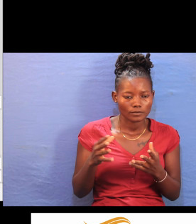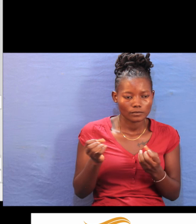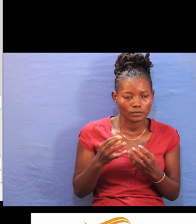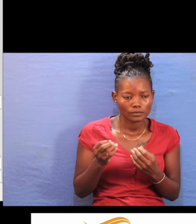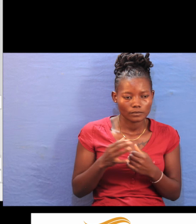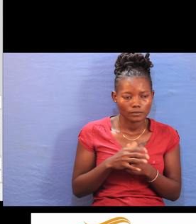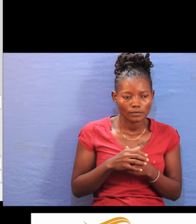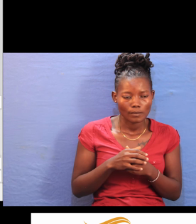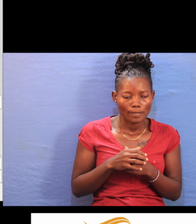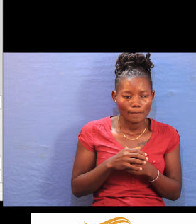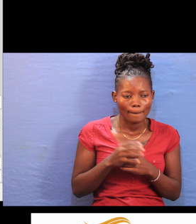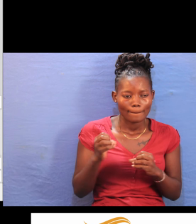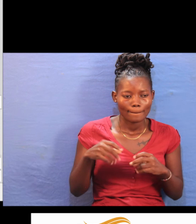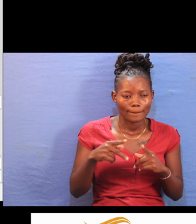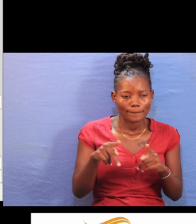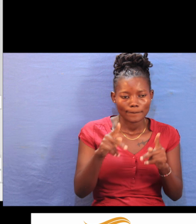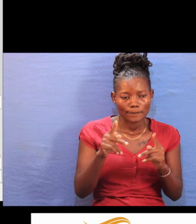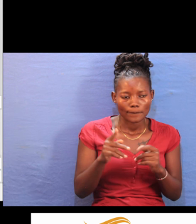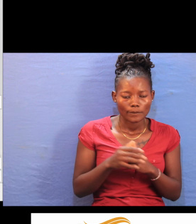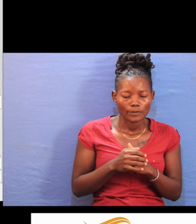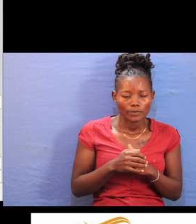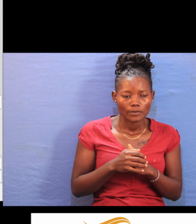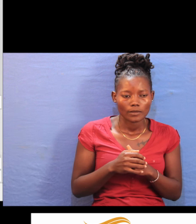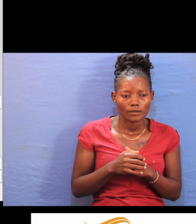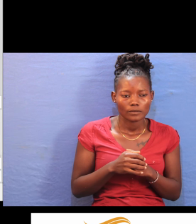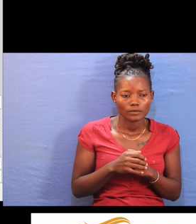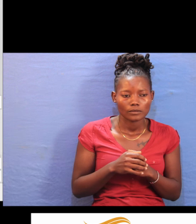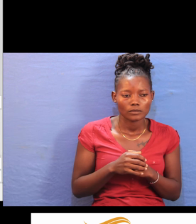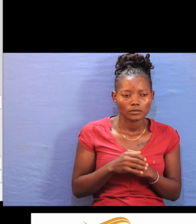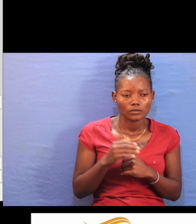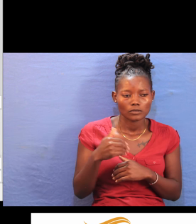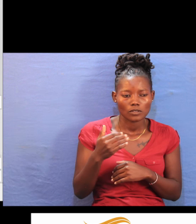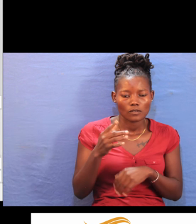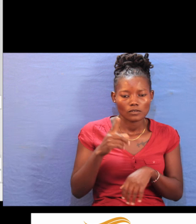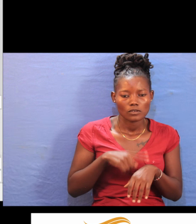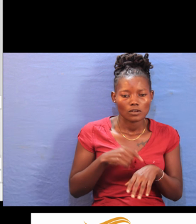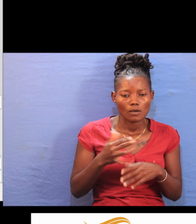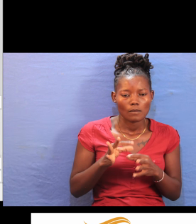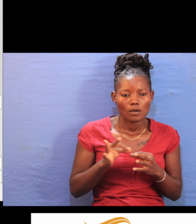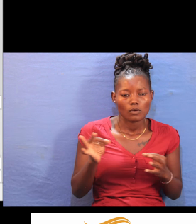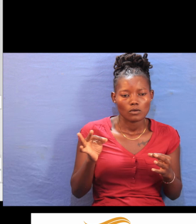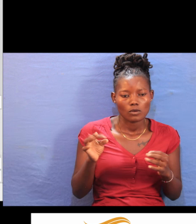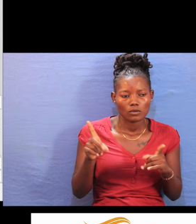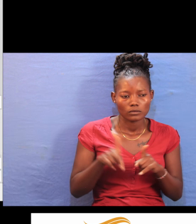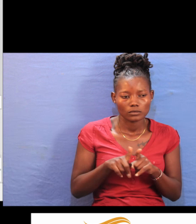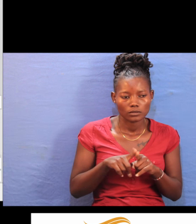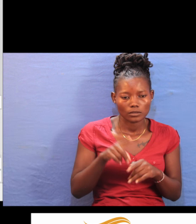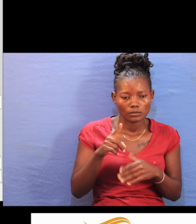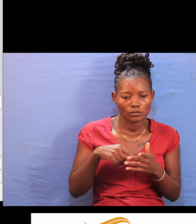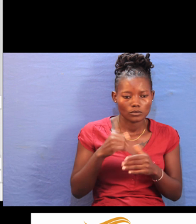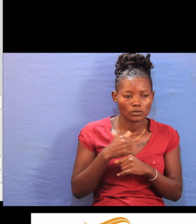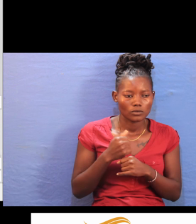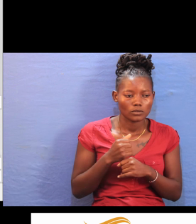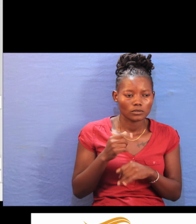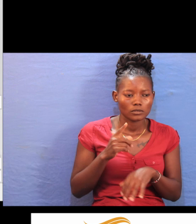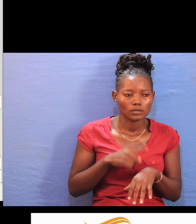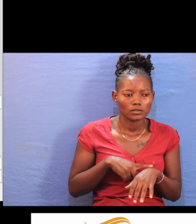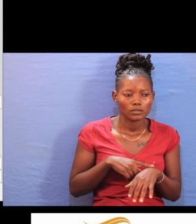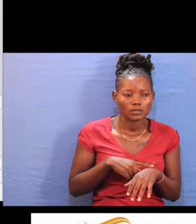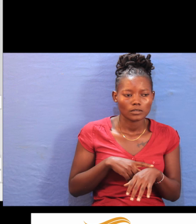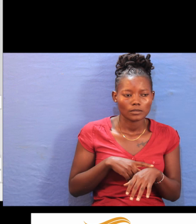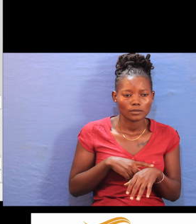achieve, high goals, we need to work with them again to make their goals realistic. Okay. And